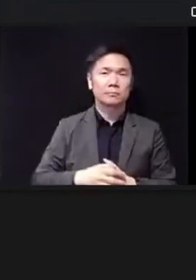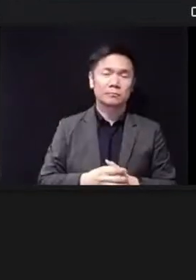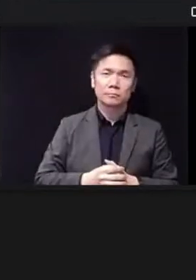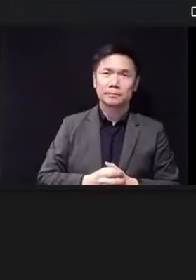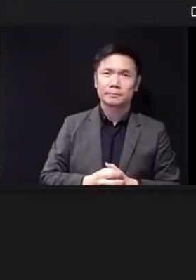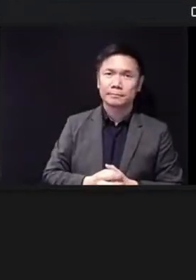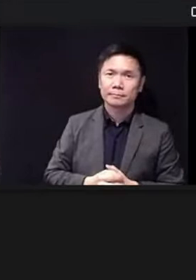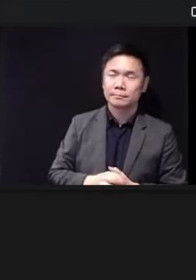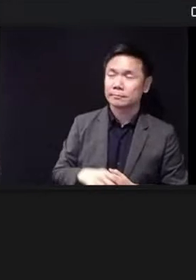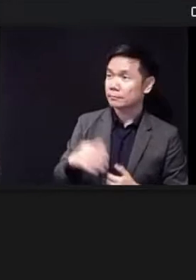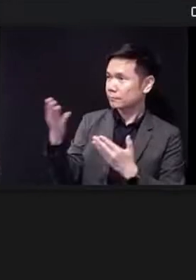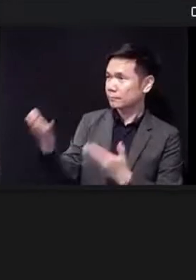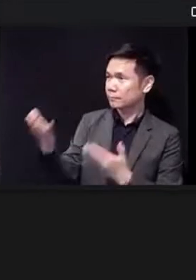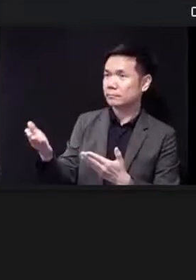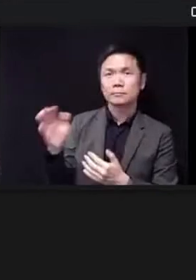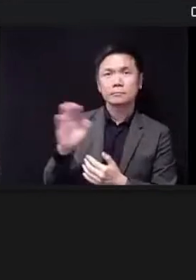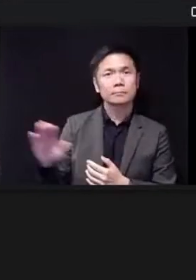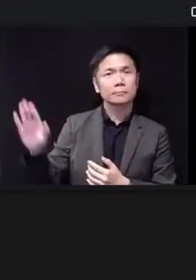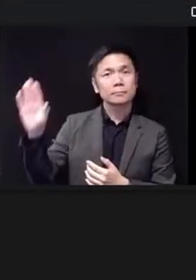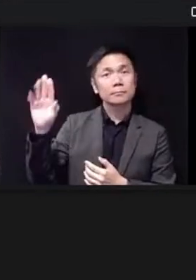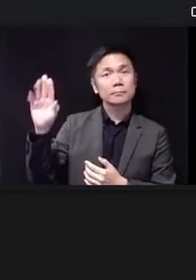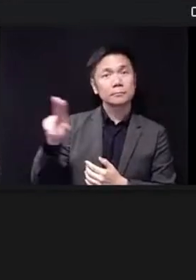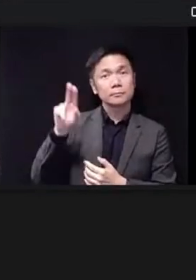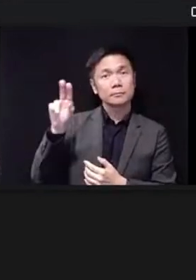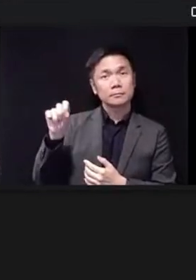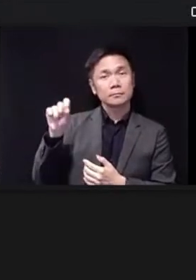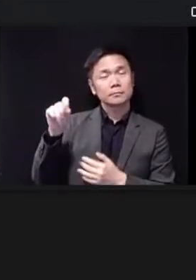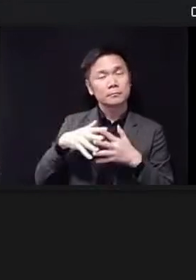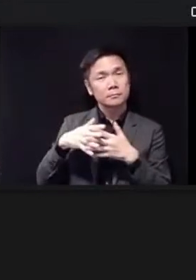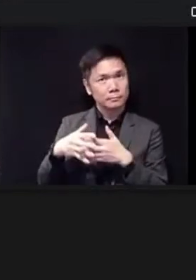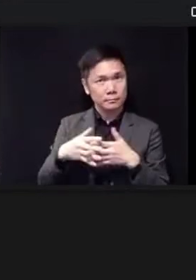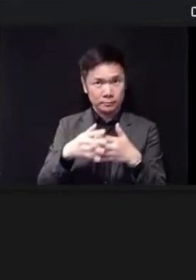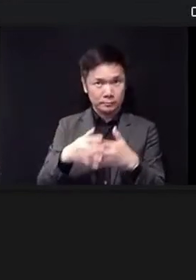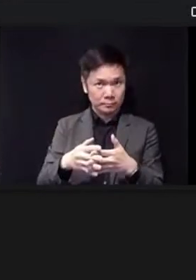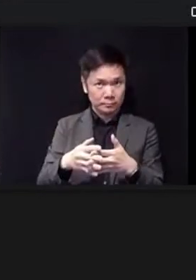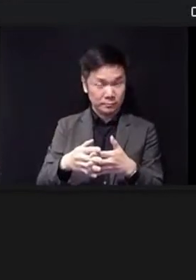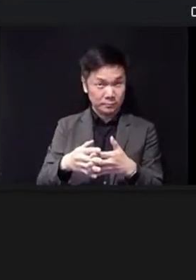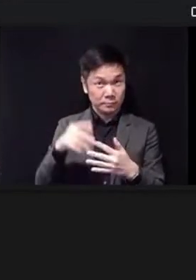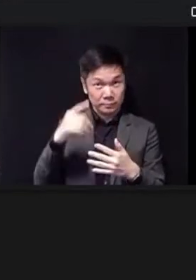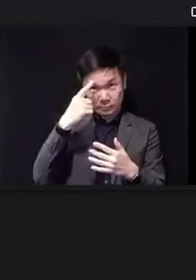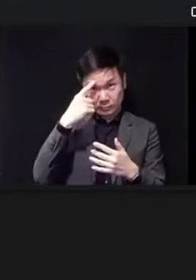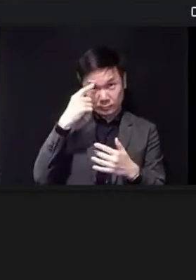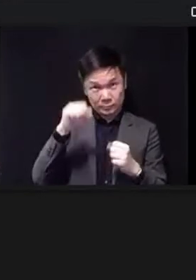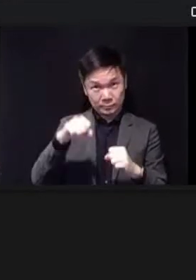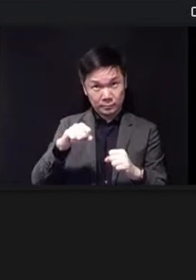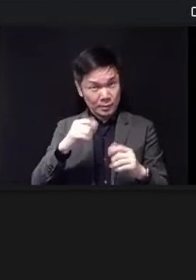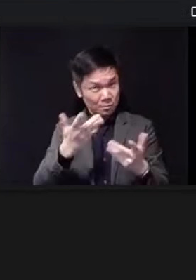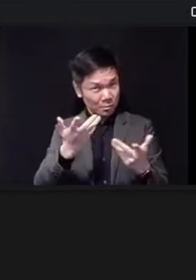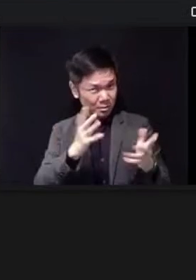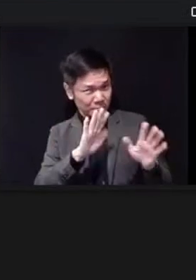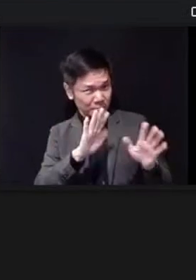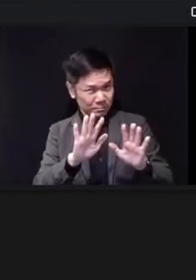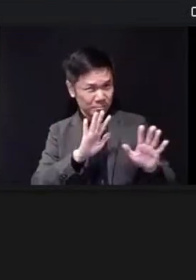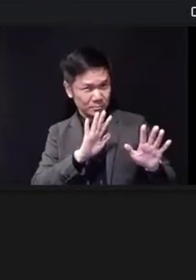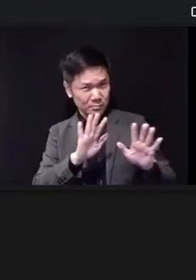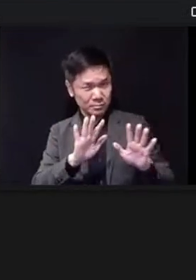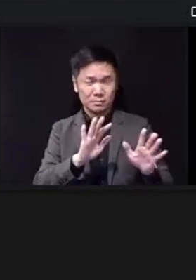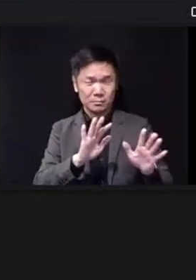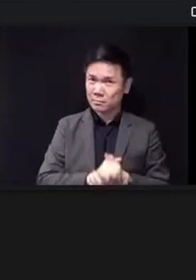May I call on the distinguished delegate from the United States of America? If we can have some compromise here, it's